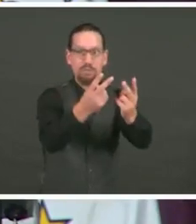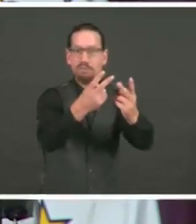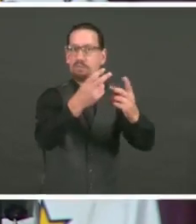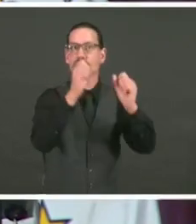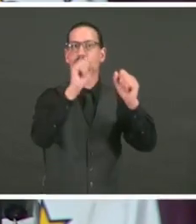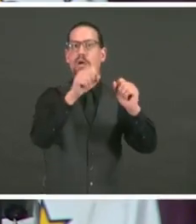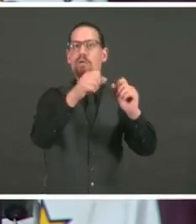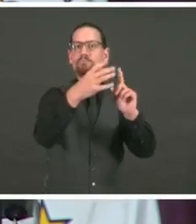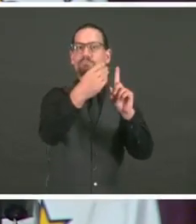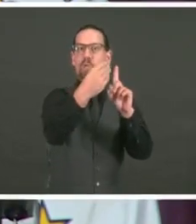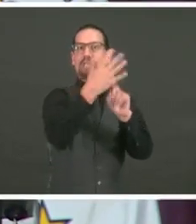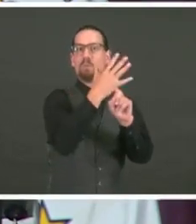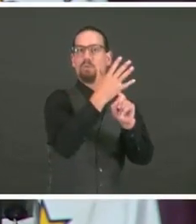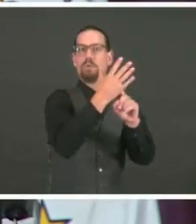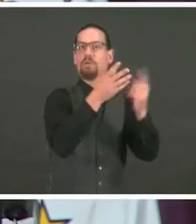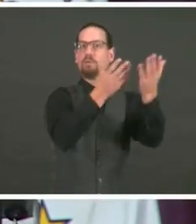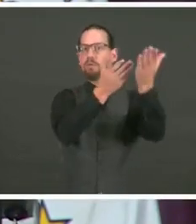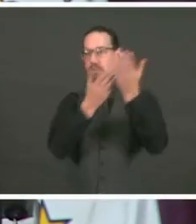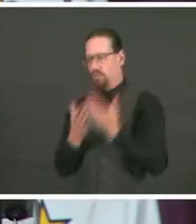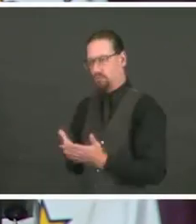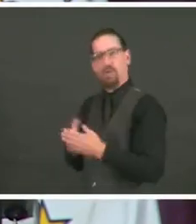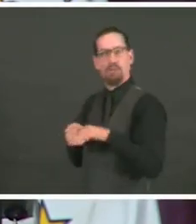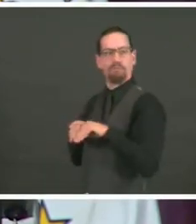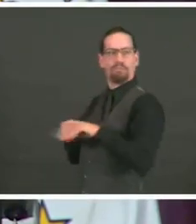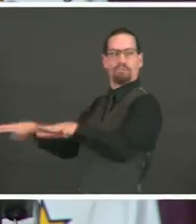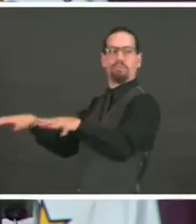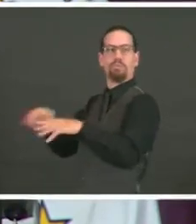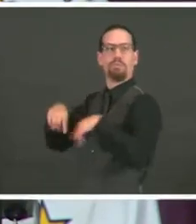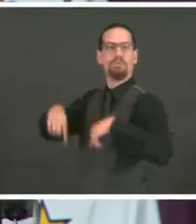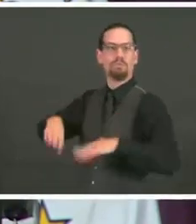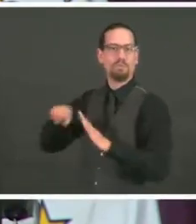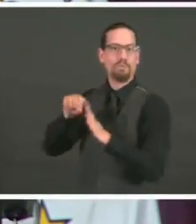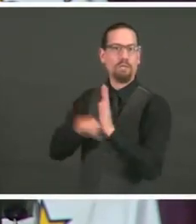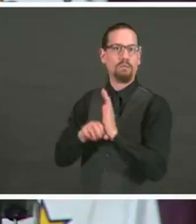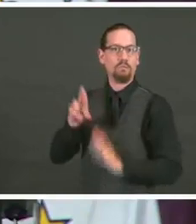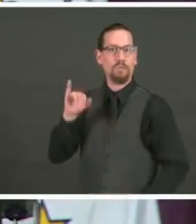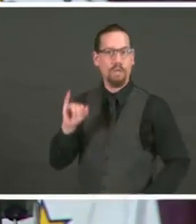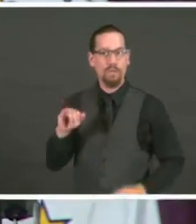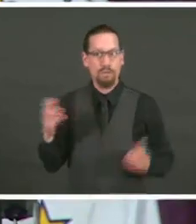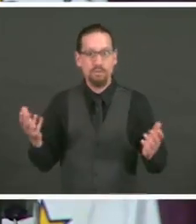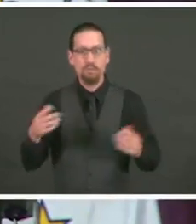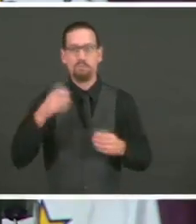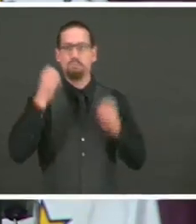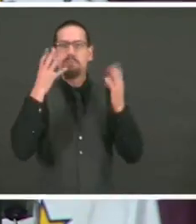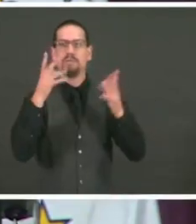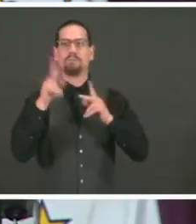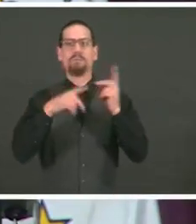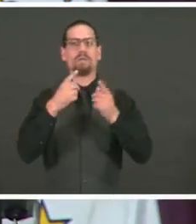you're not going to want to come to Rhode Island to use our facilities, because you'll have to quarantine when you go home.